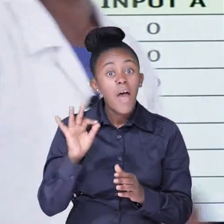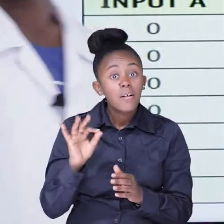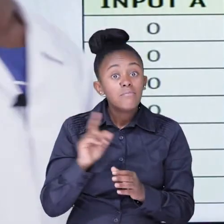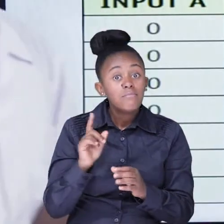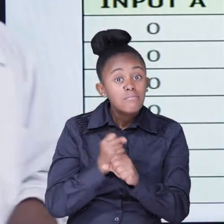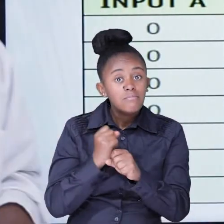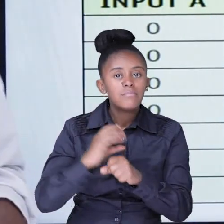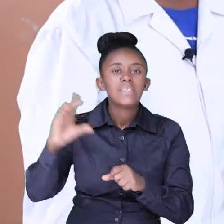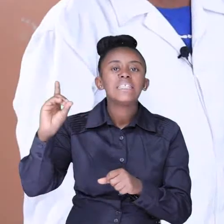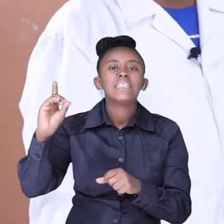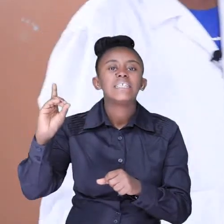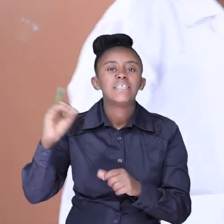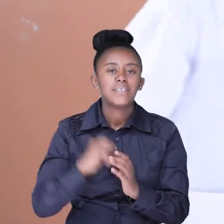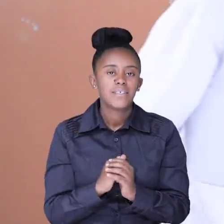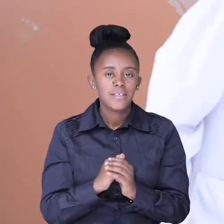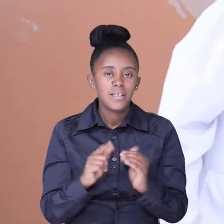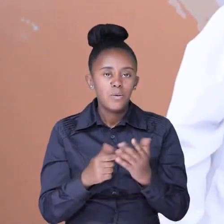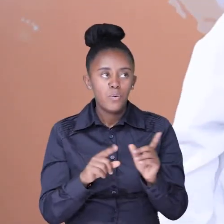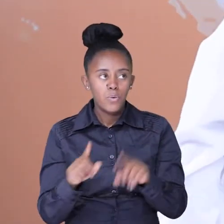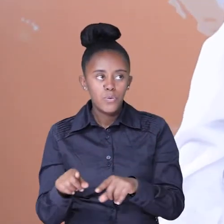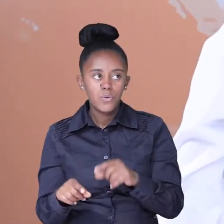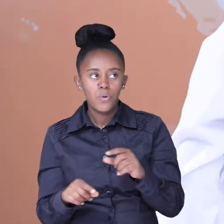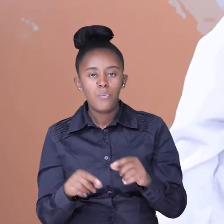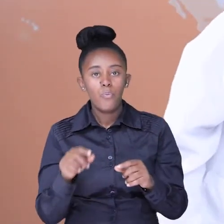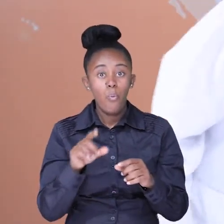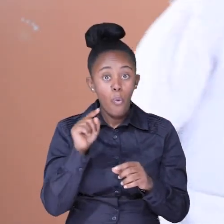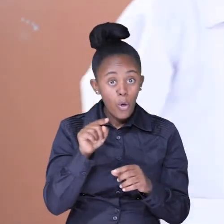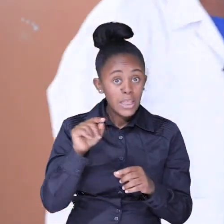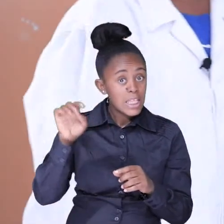D. And also you are going to find